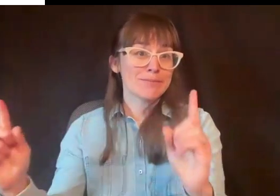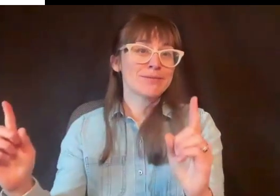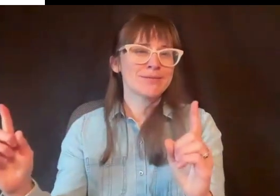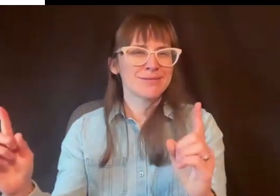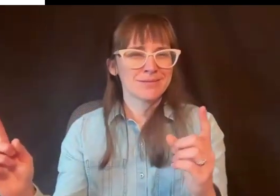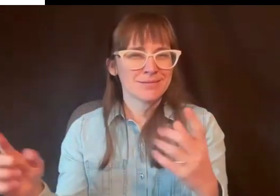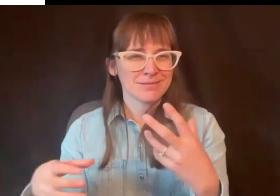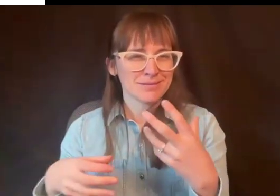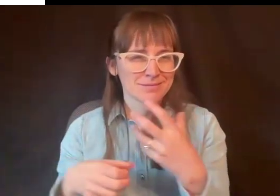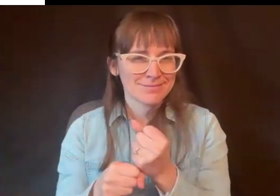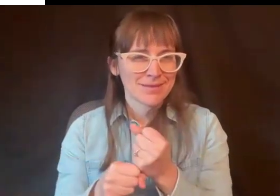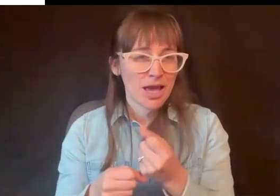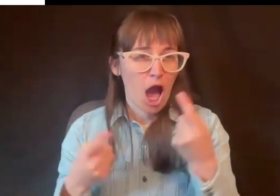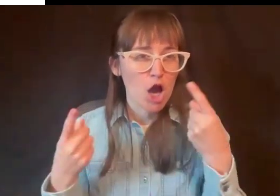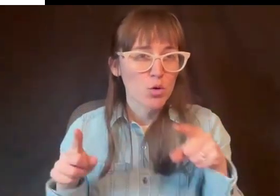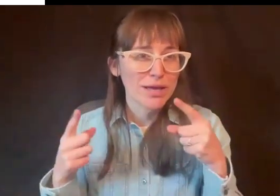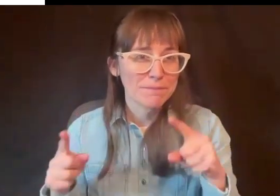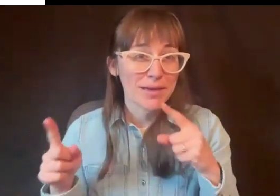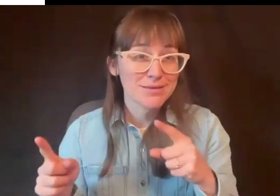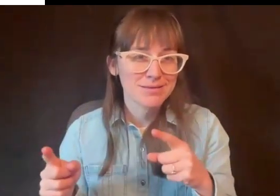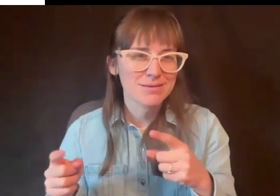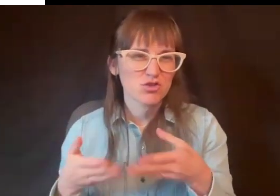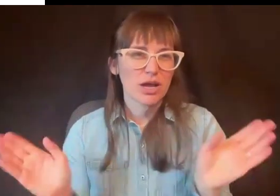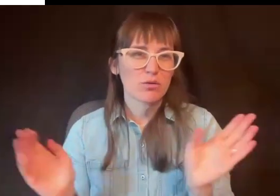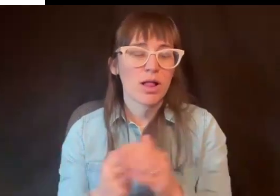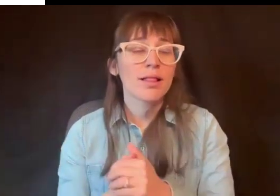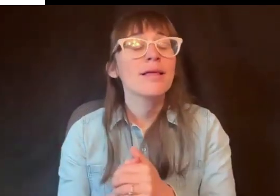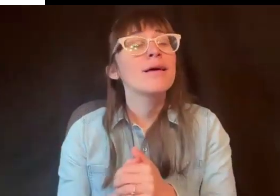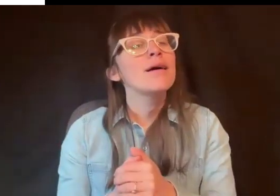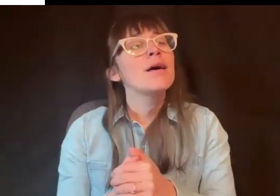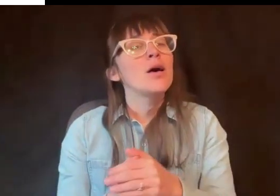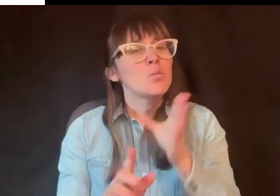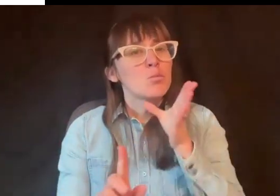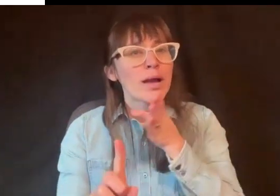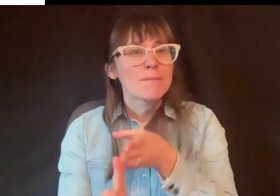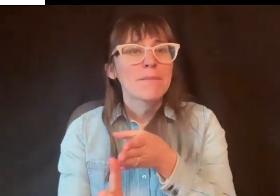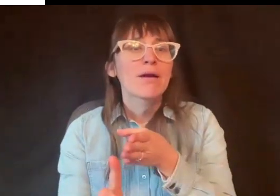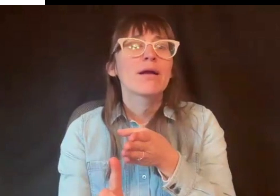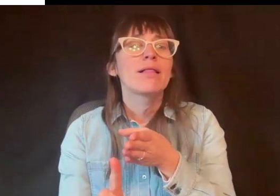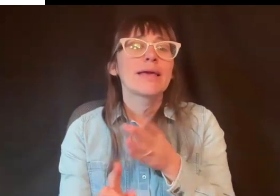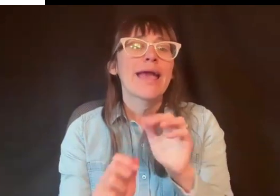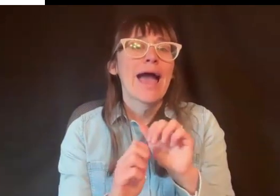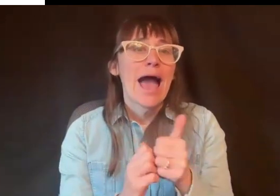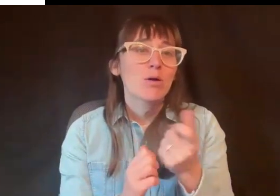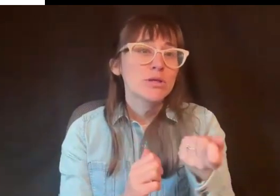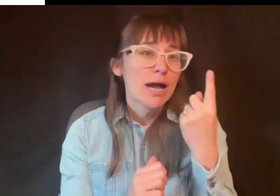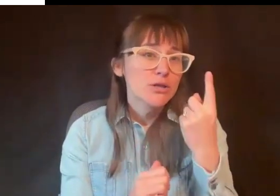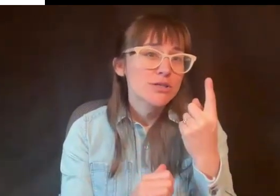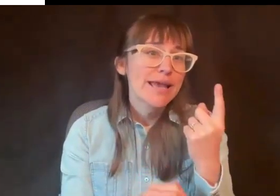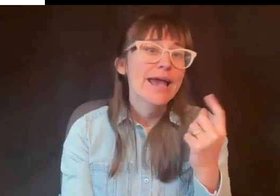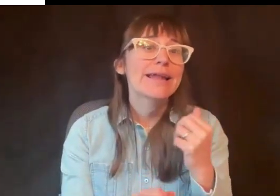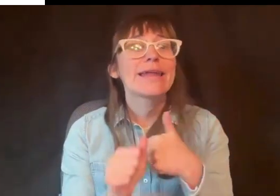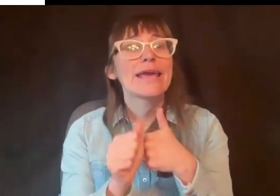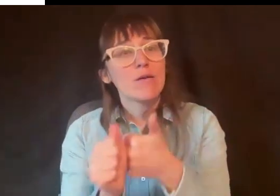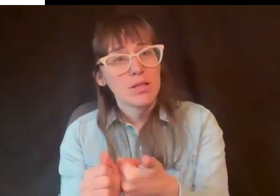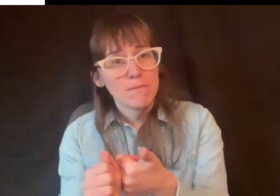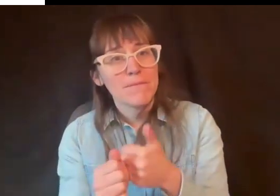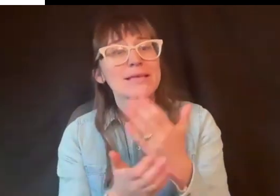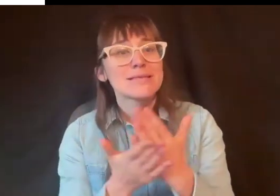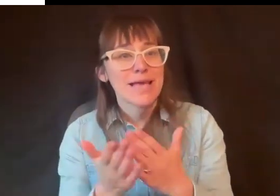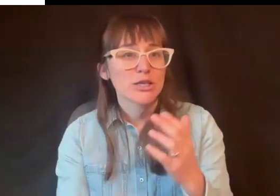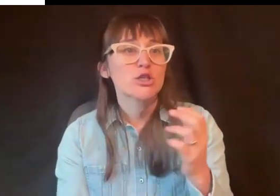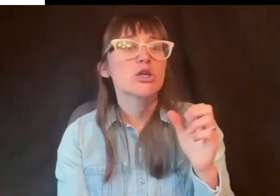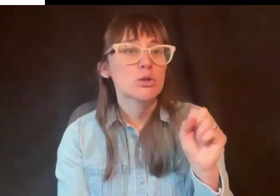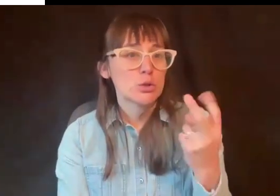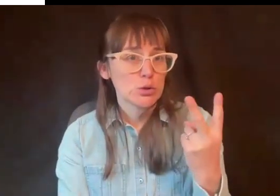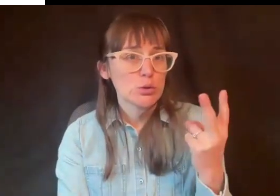more generally, we are primarily talking about how to understand and implement Section 212 of the Older Americans Act. That